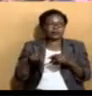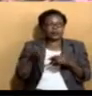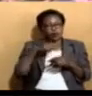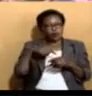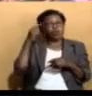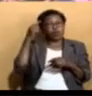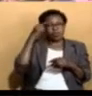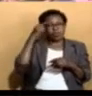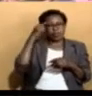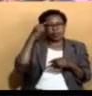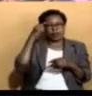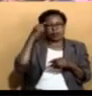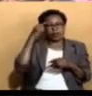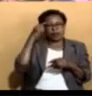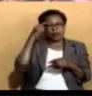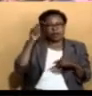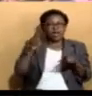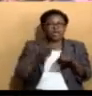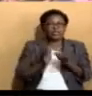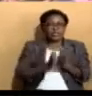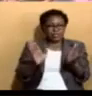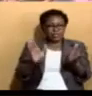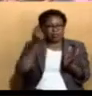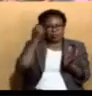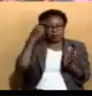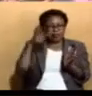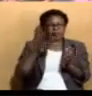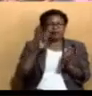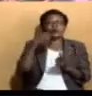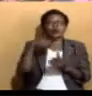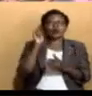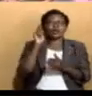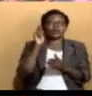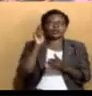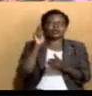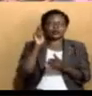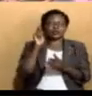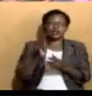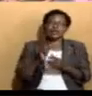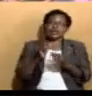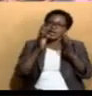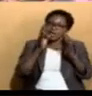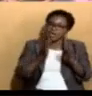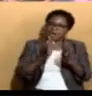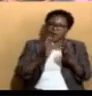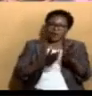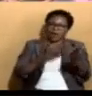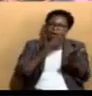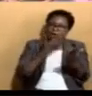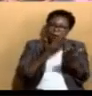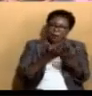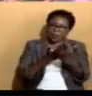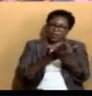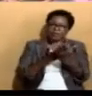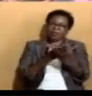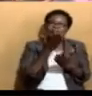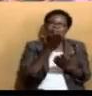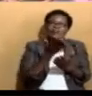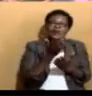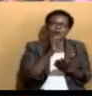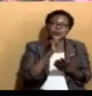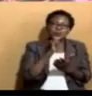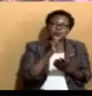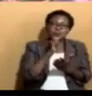We think that as a general proposition that is correct, except to add that even if an appeal is preferred and